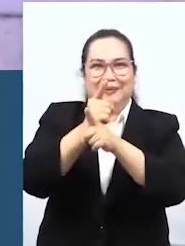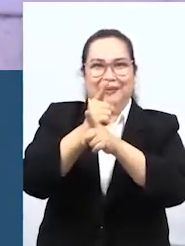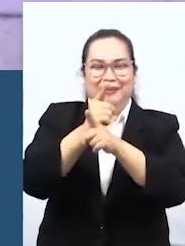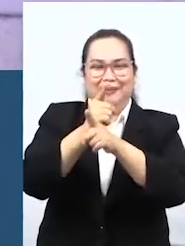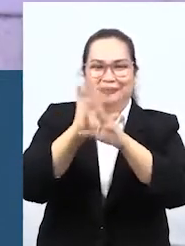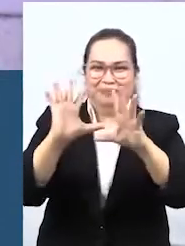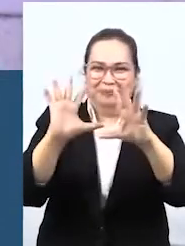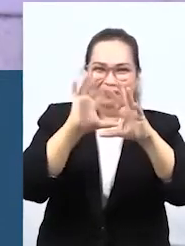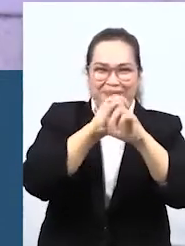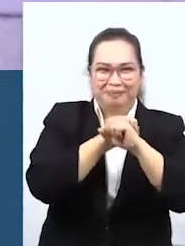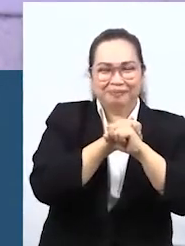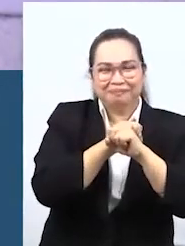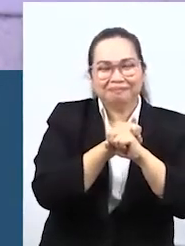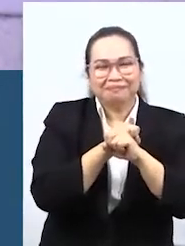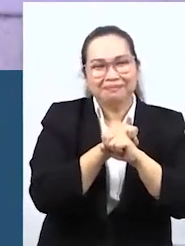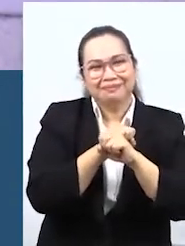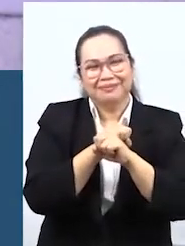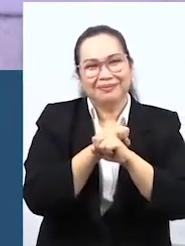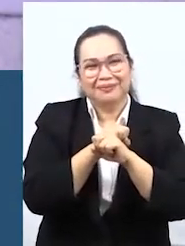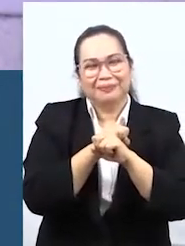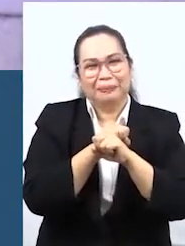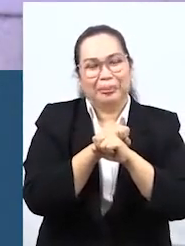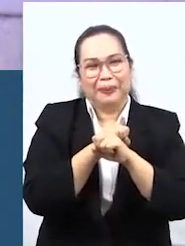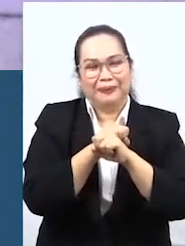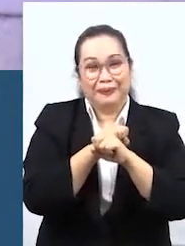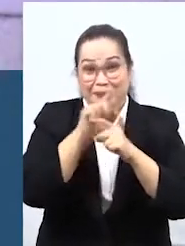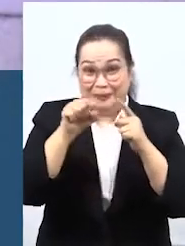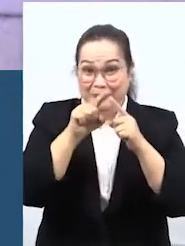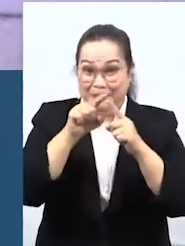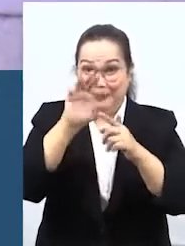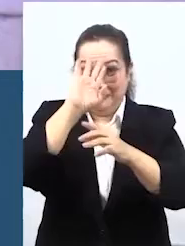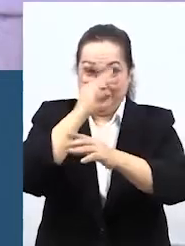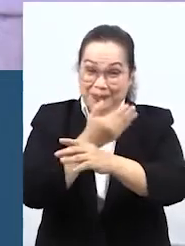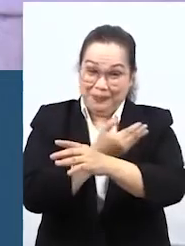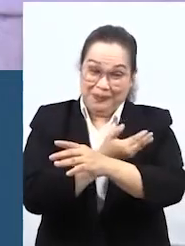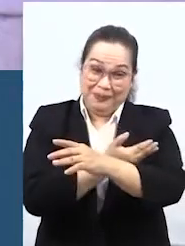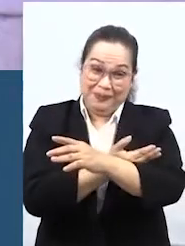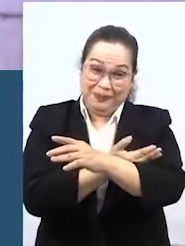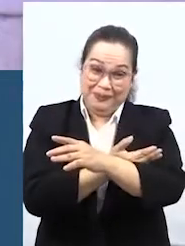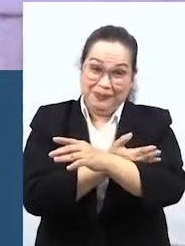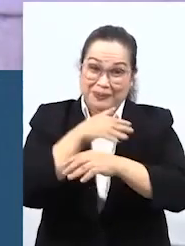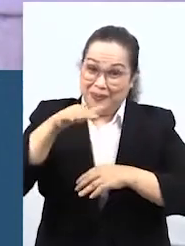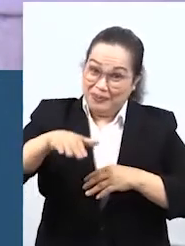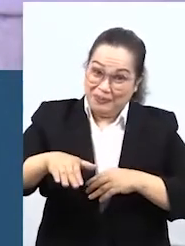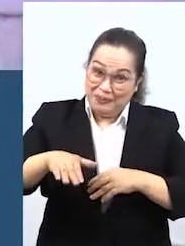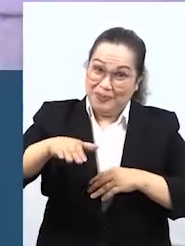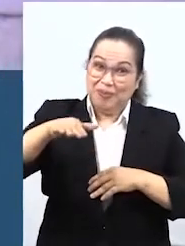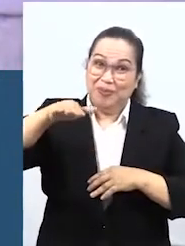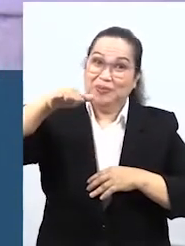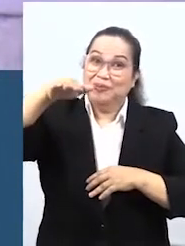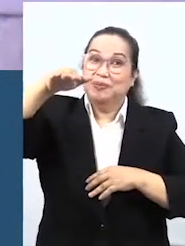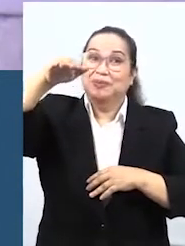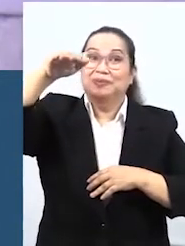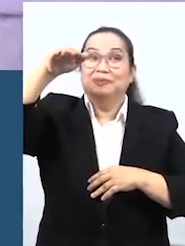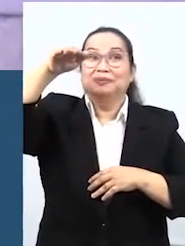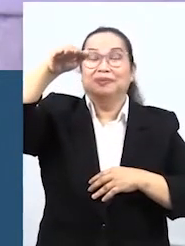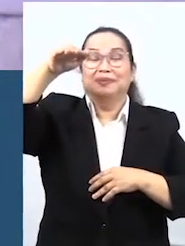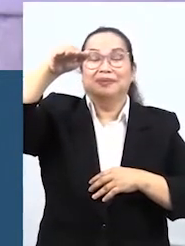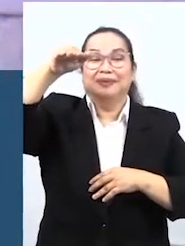me end so when my son was small and growing up